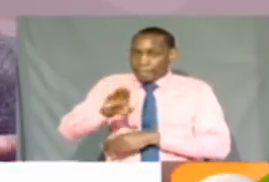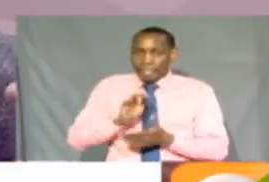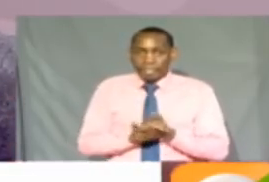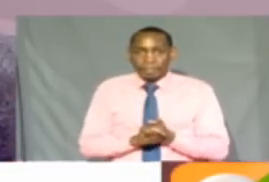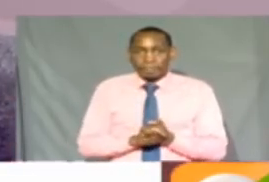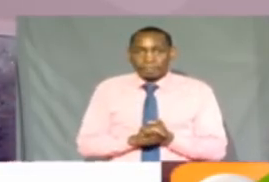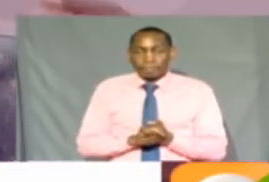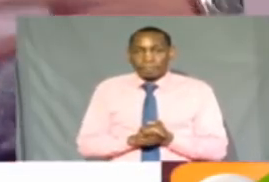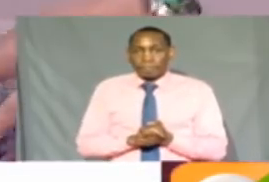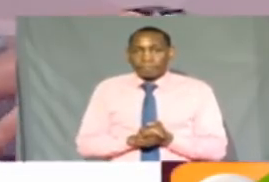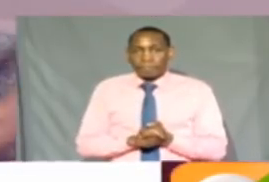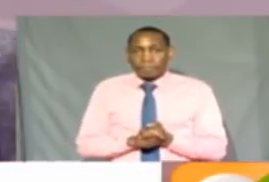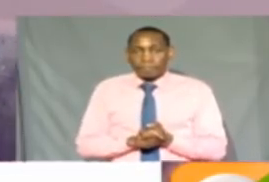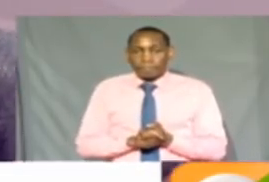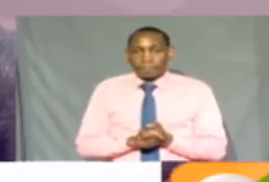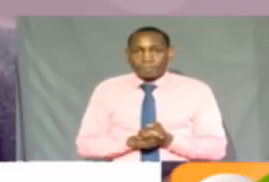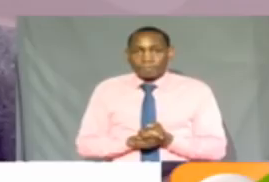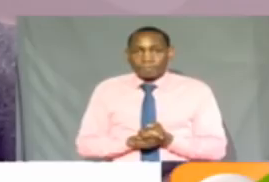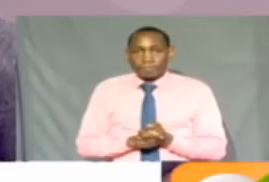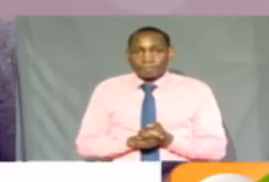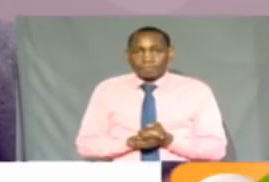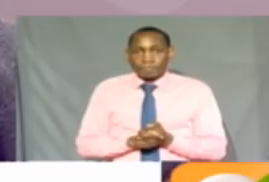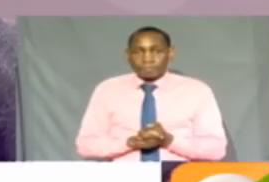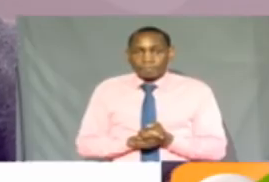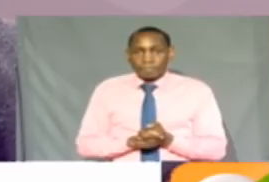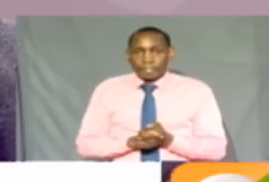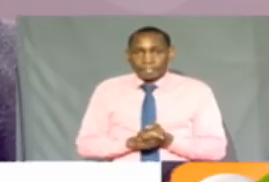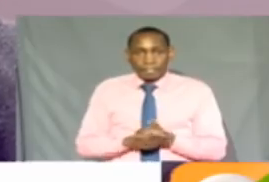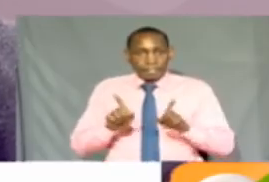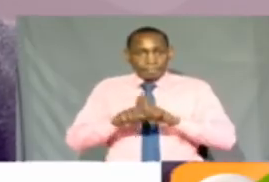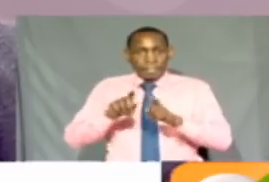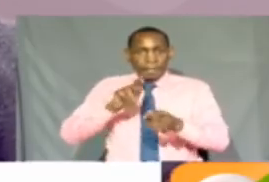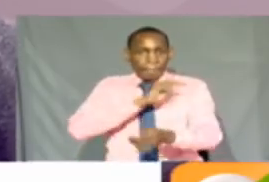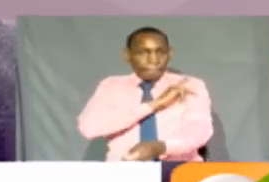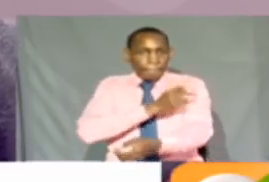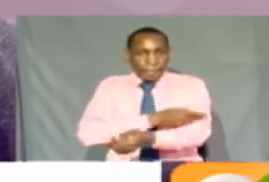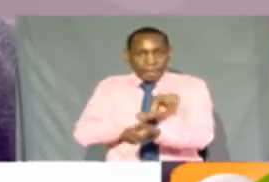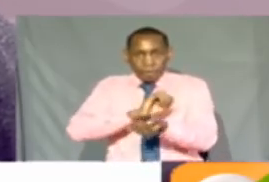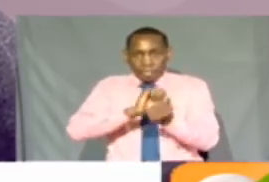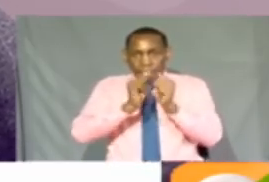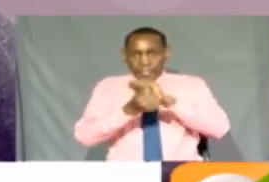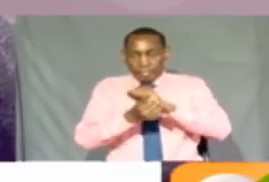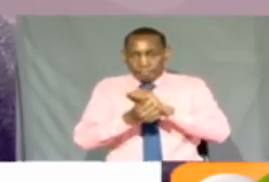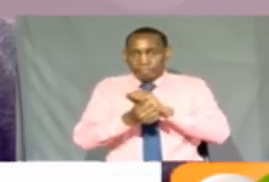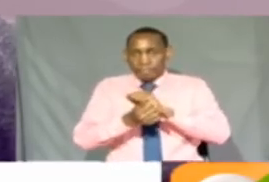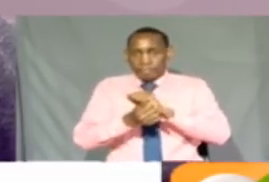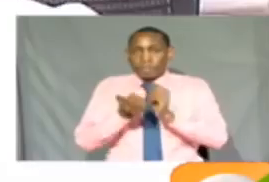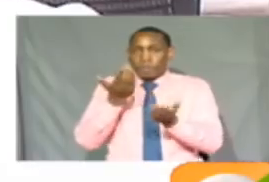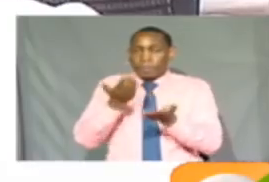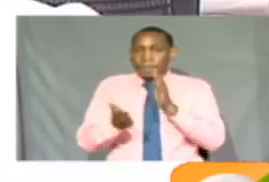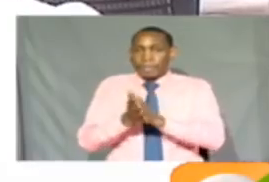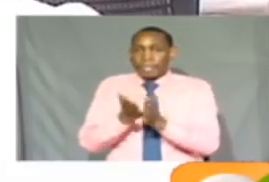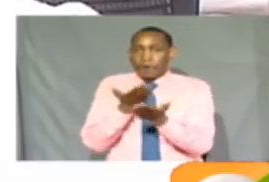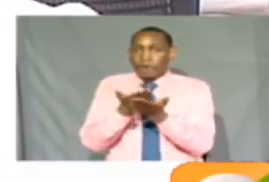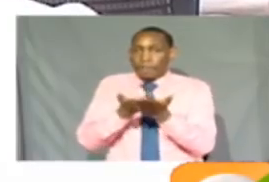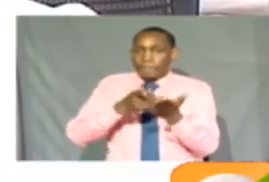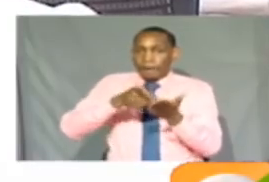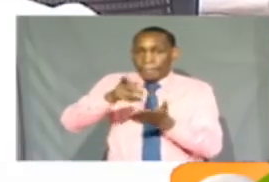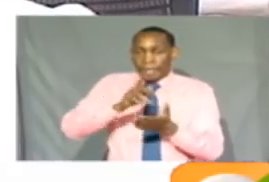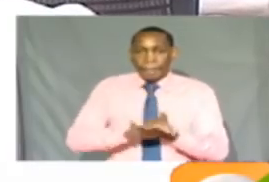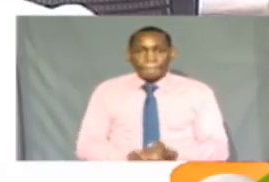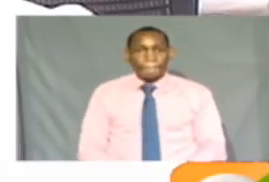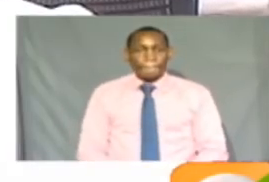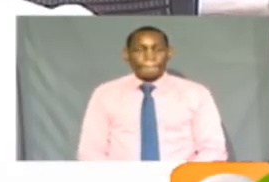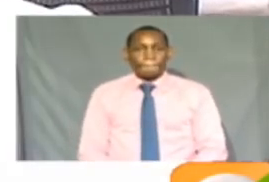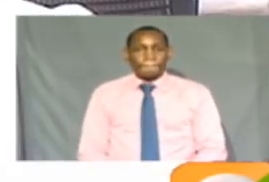take it as if what you'd do. So you take it as a power move, as opposed to somebody just offering to pay for a meal. Yes. So you're emasculated